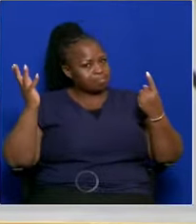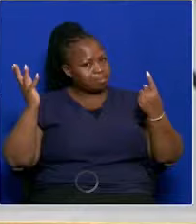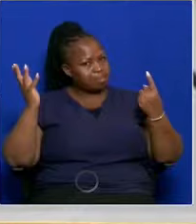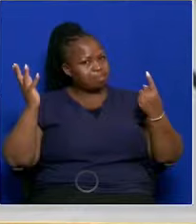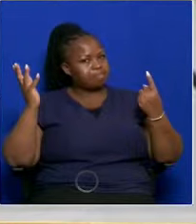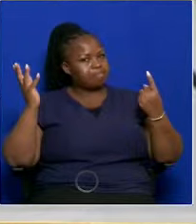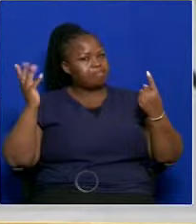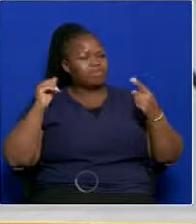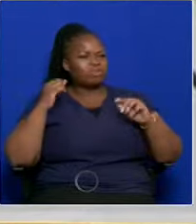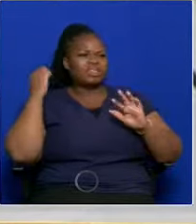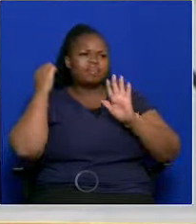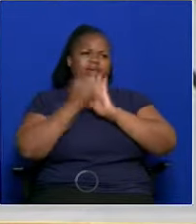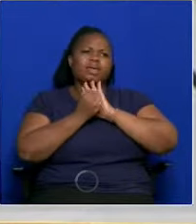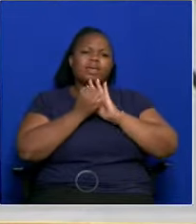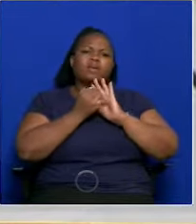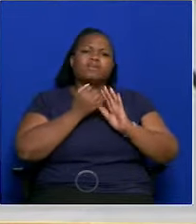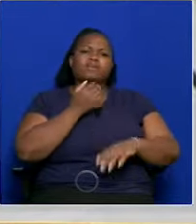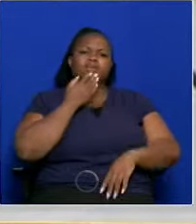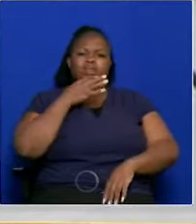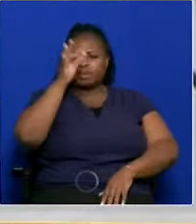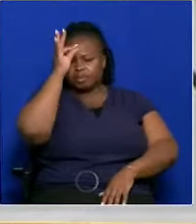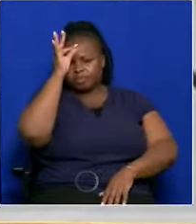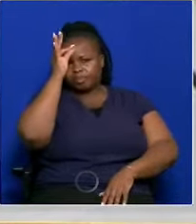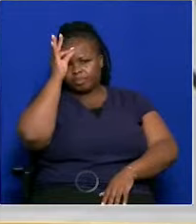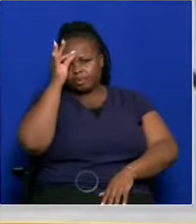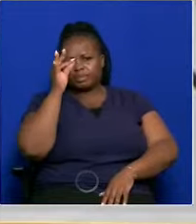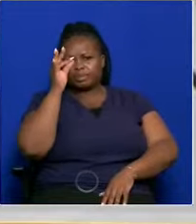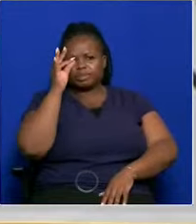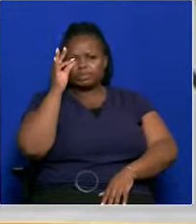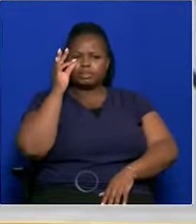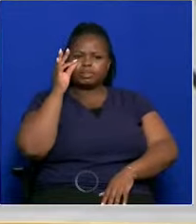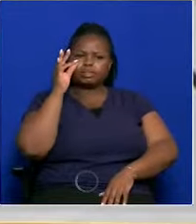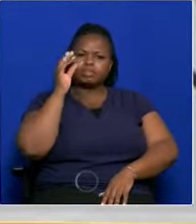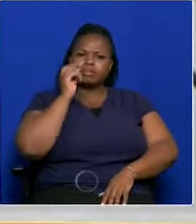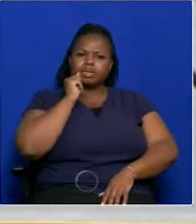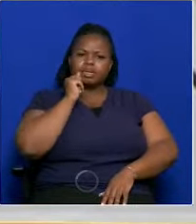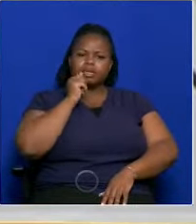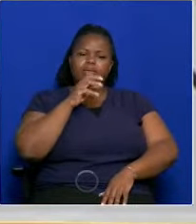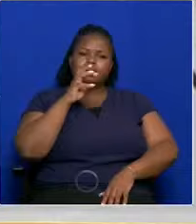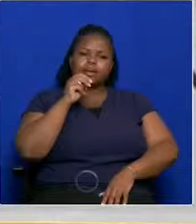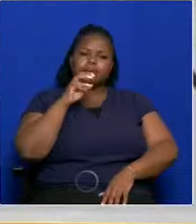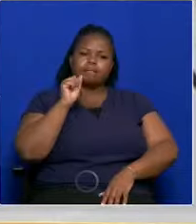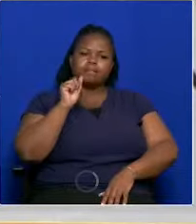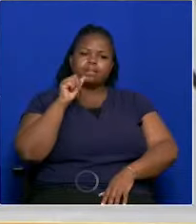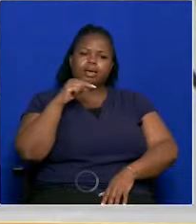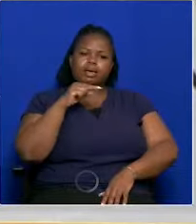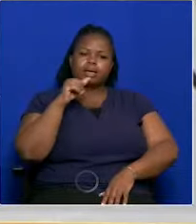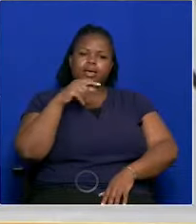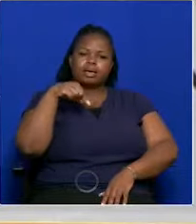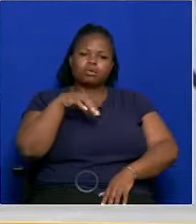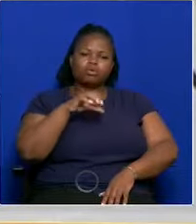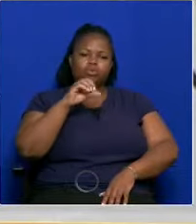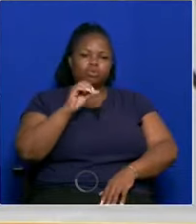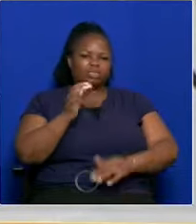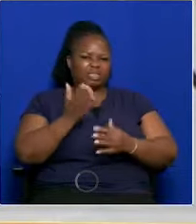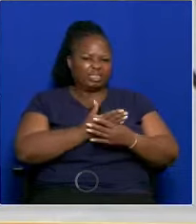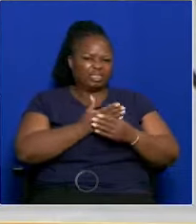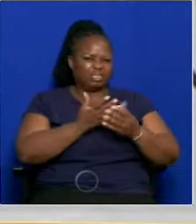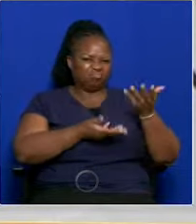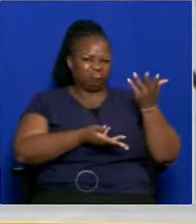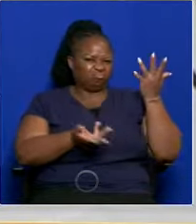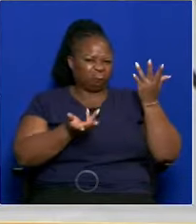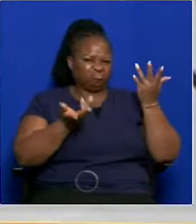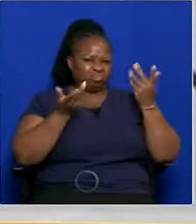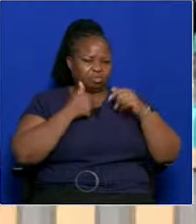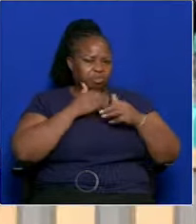of a police officer on Magako's case, whatsoever and so forth. So I'm not sure if it was 3 times.